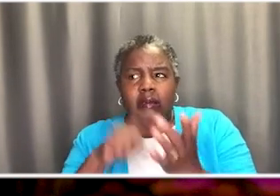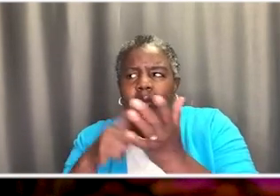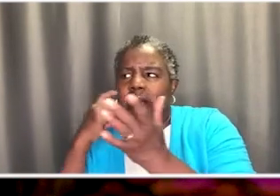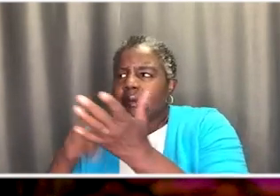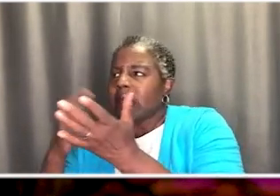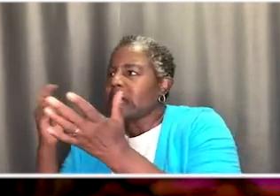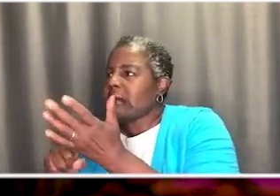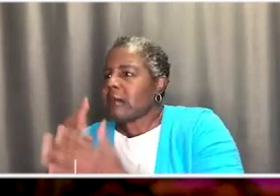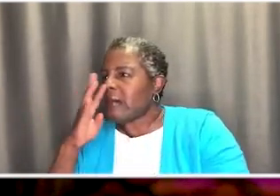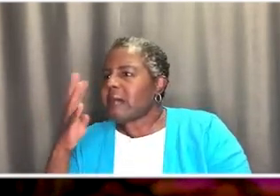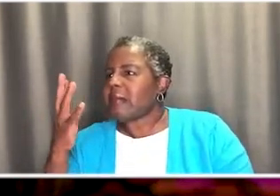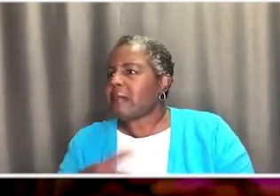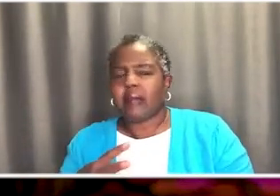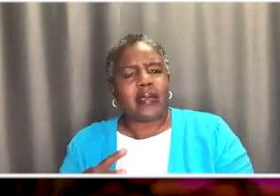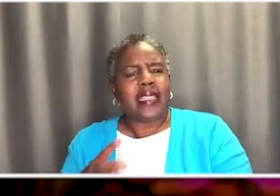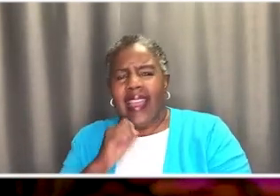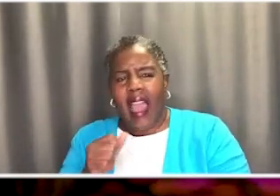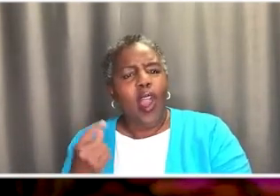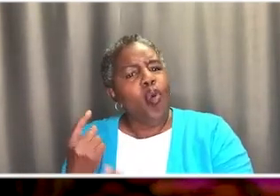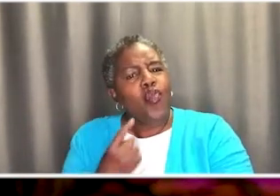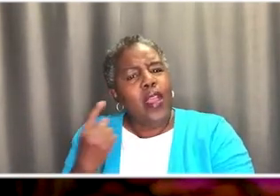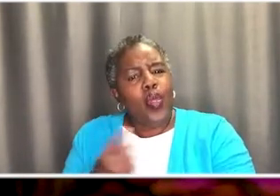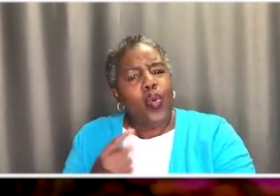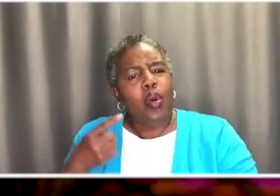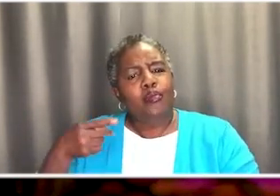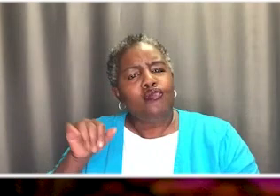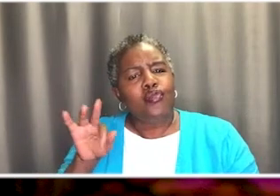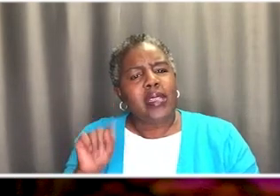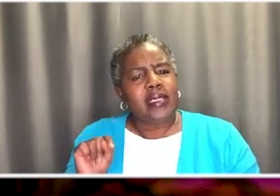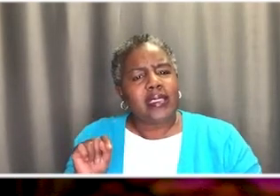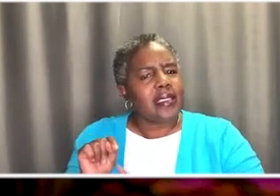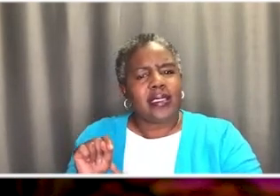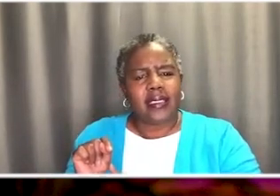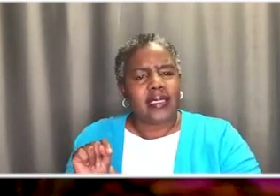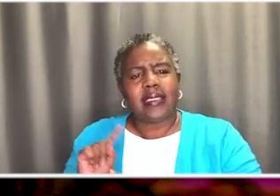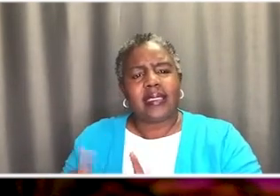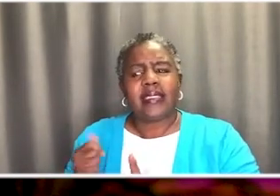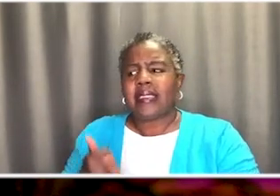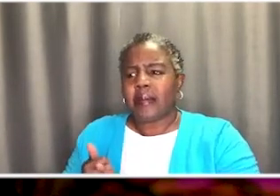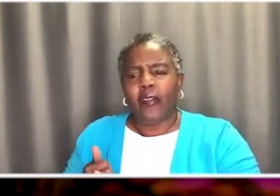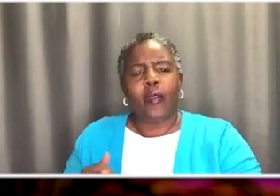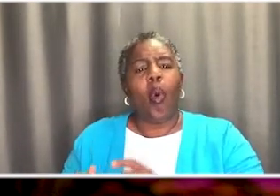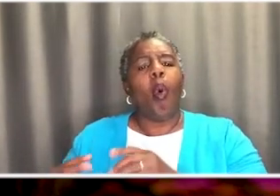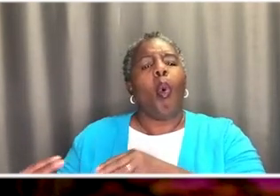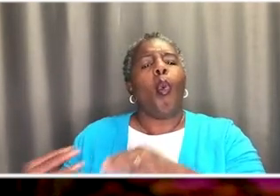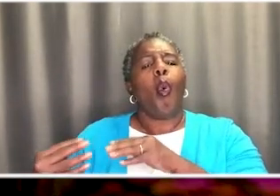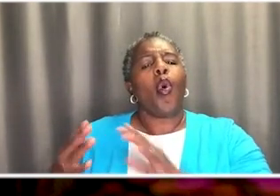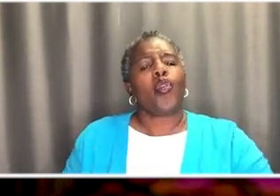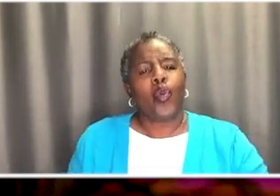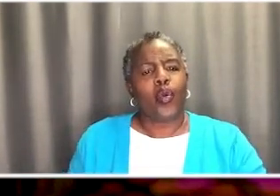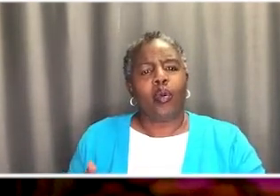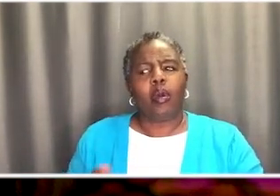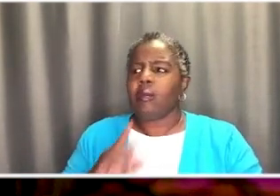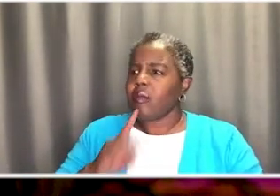had. He was no ordinary priest. He was a warrior who was consumed